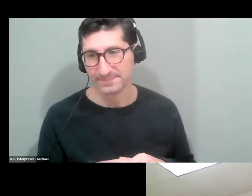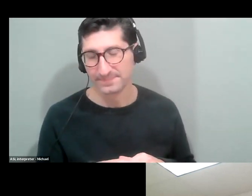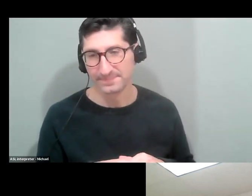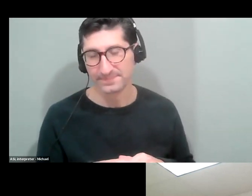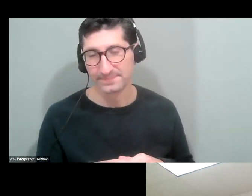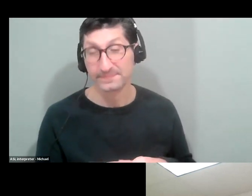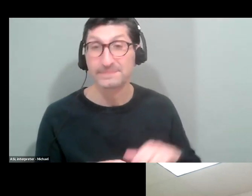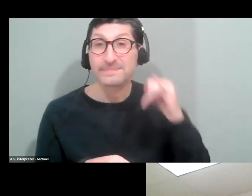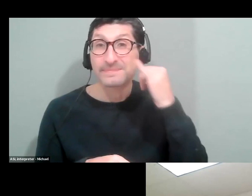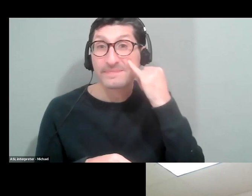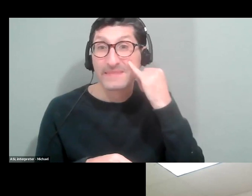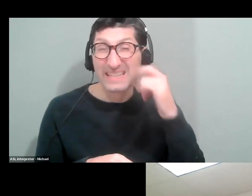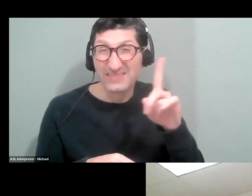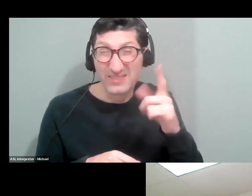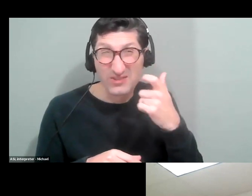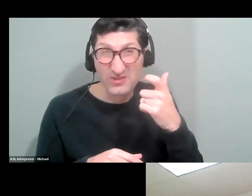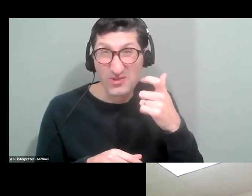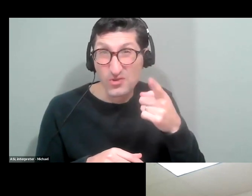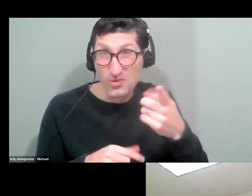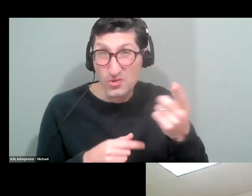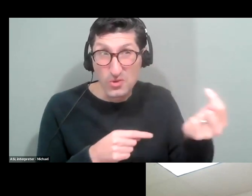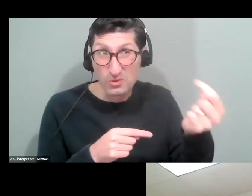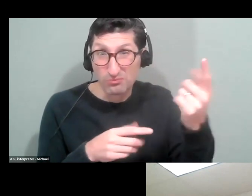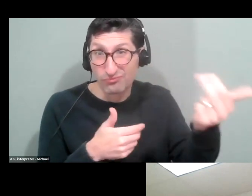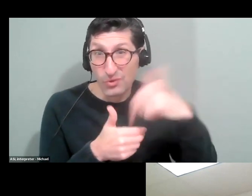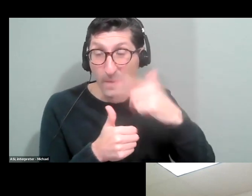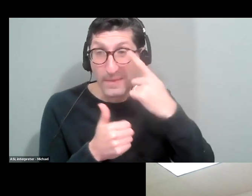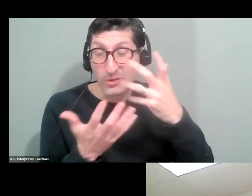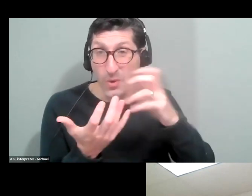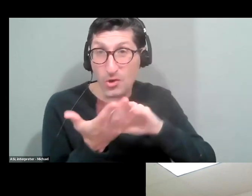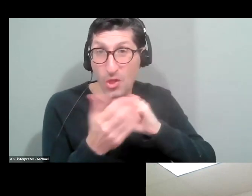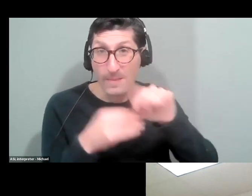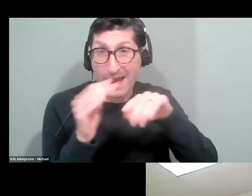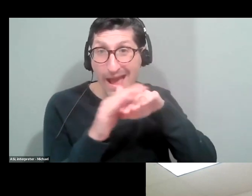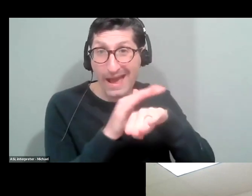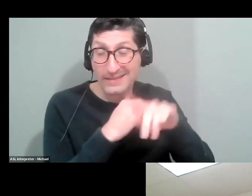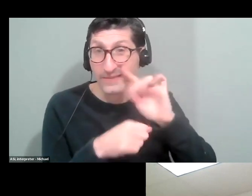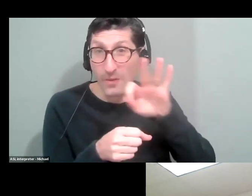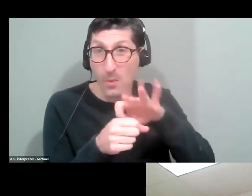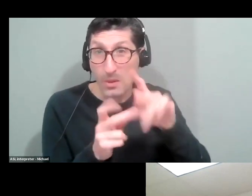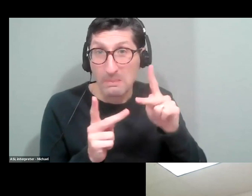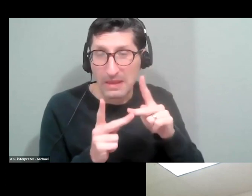And if you're just here to learn about the accessibility issues around polling places, that's okay too.